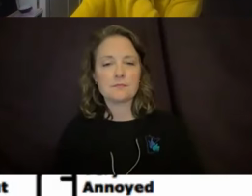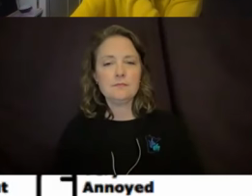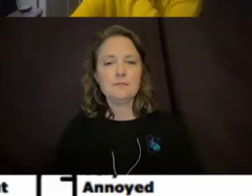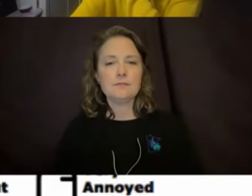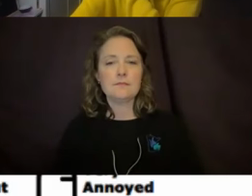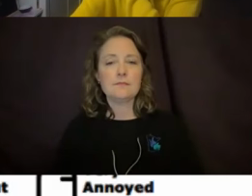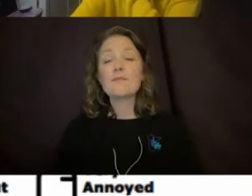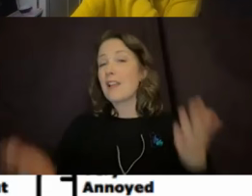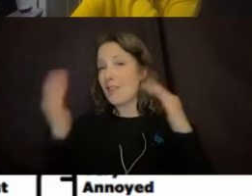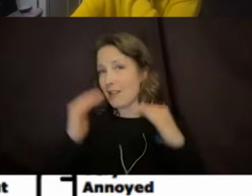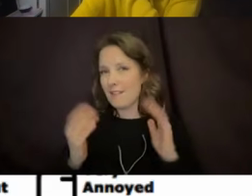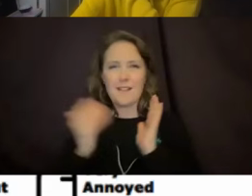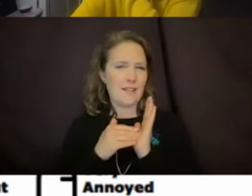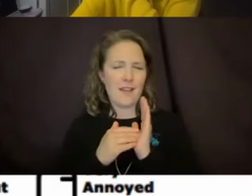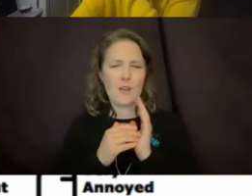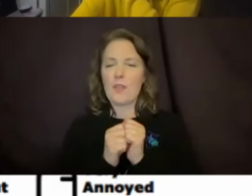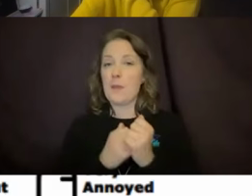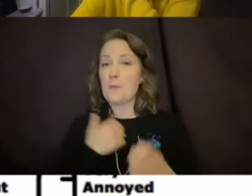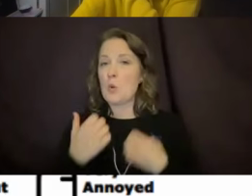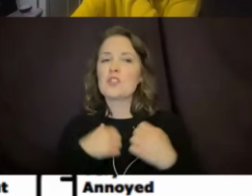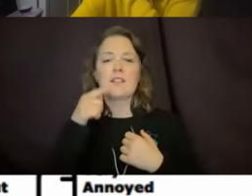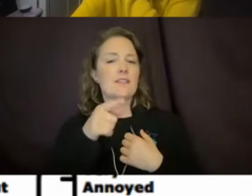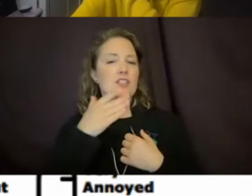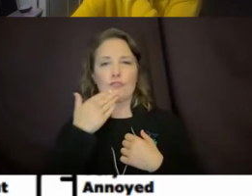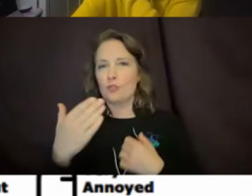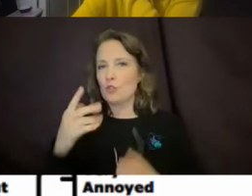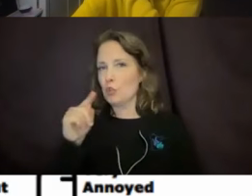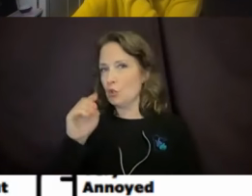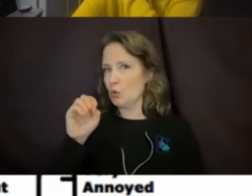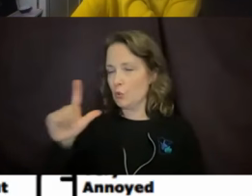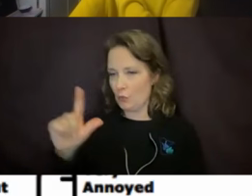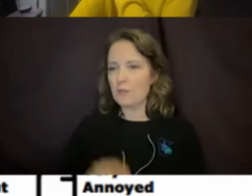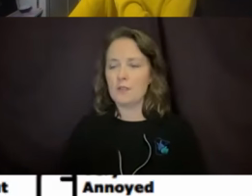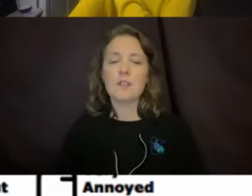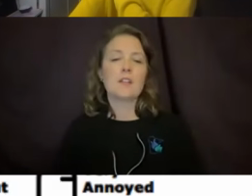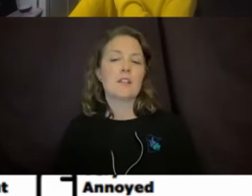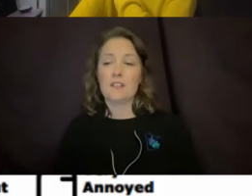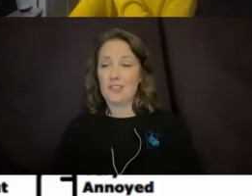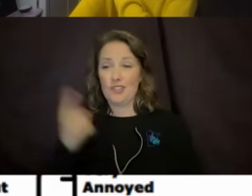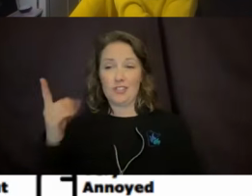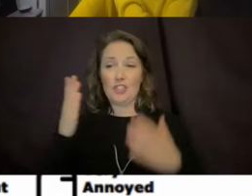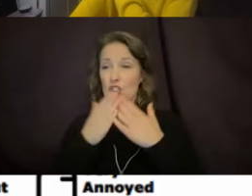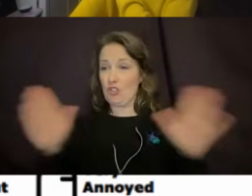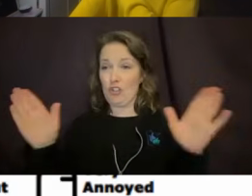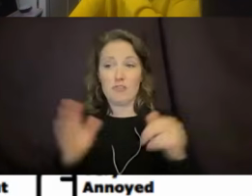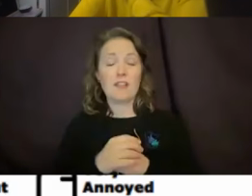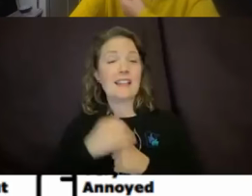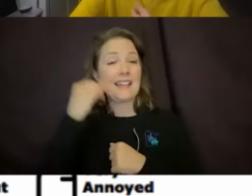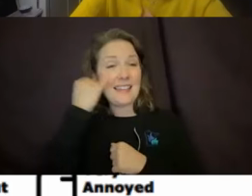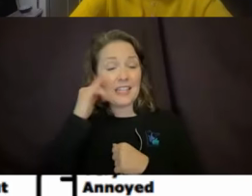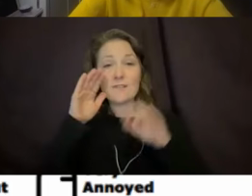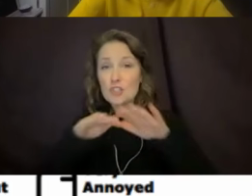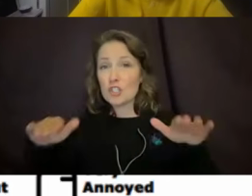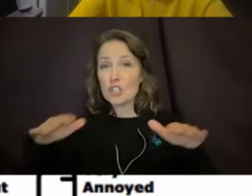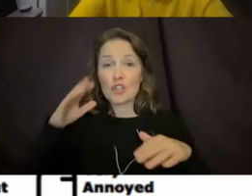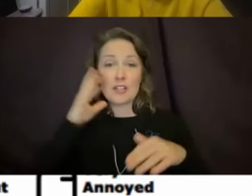with emotion, so I think this is a really useful tool and something to do in general. So regardless of if children have experienced abuse